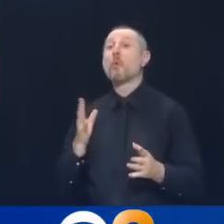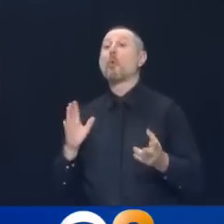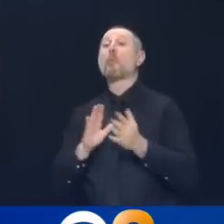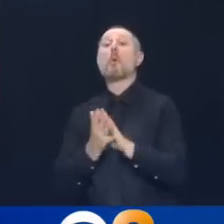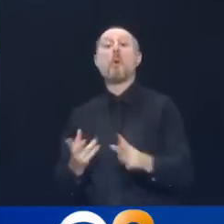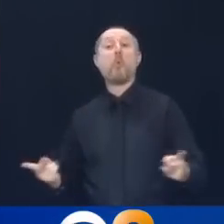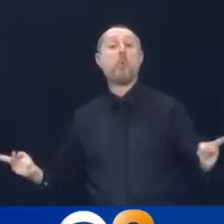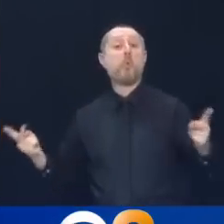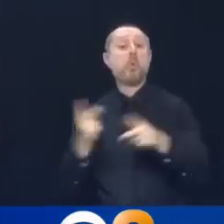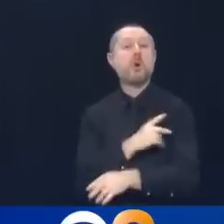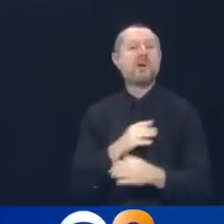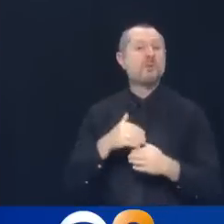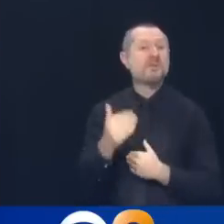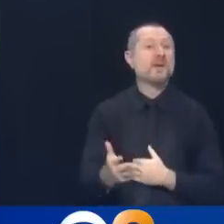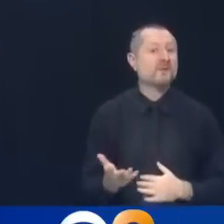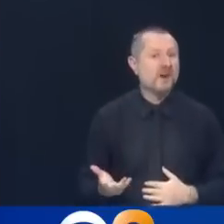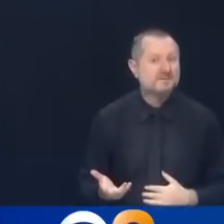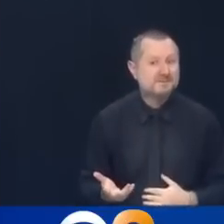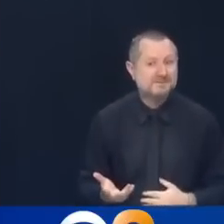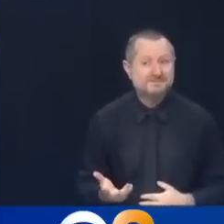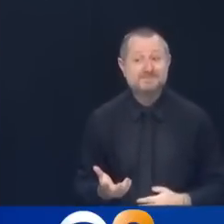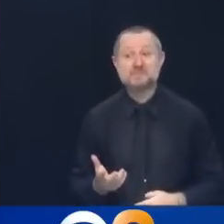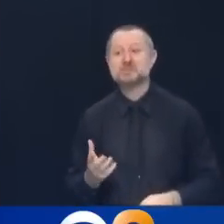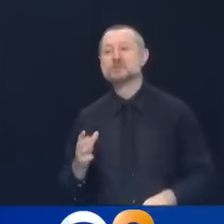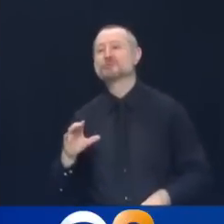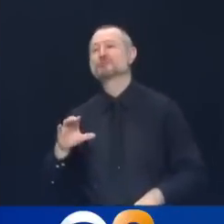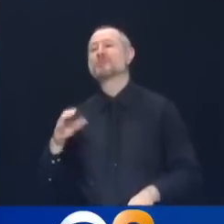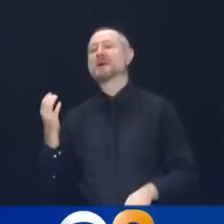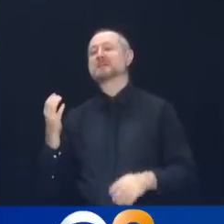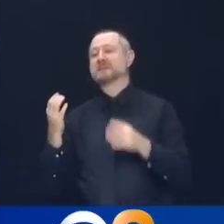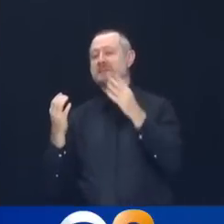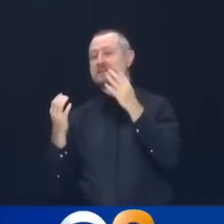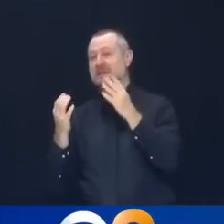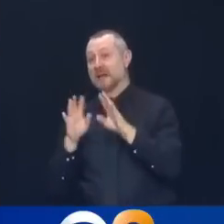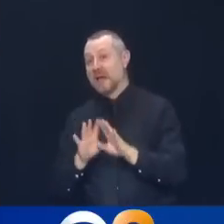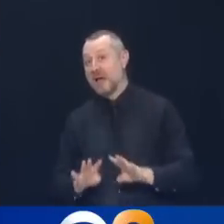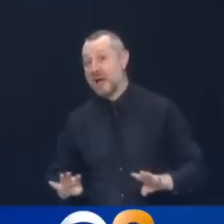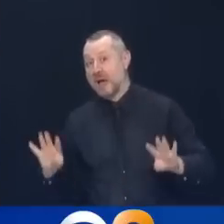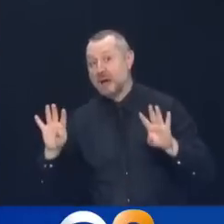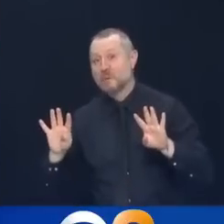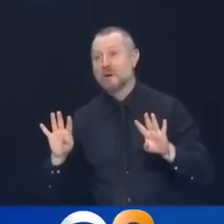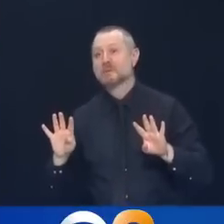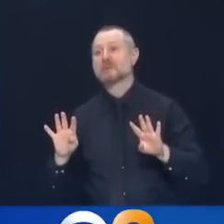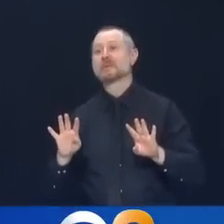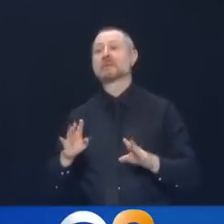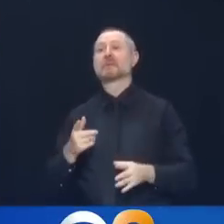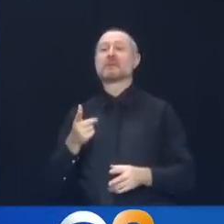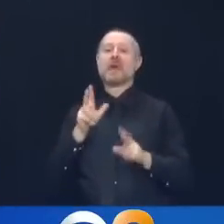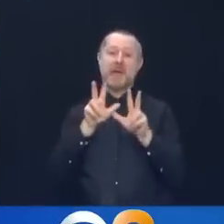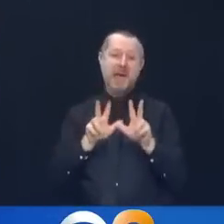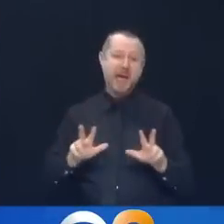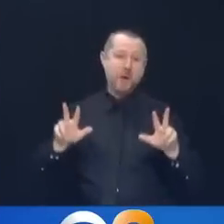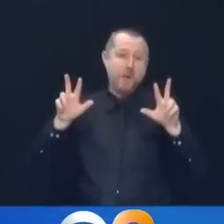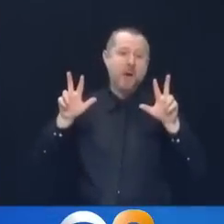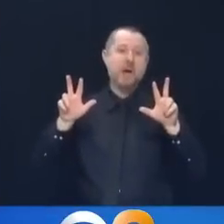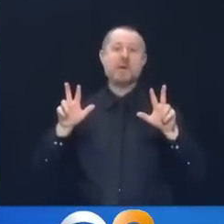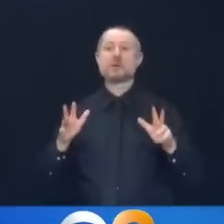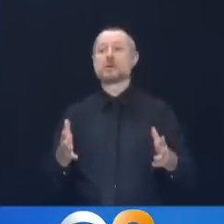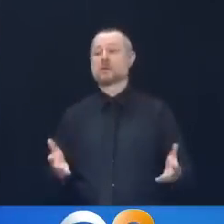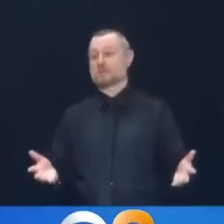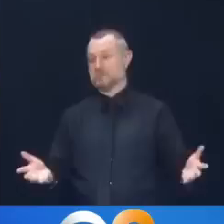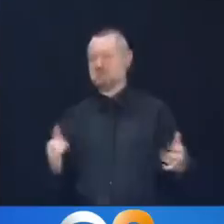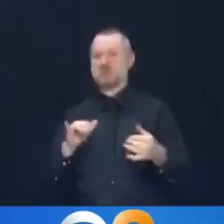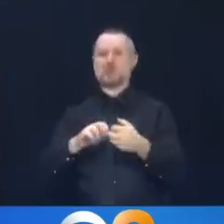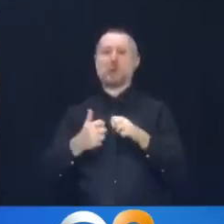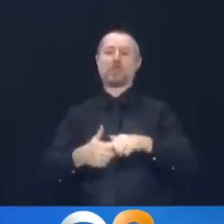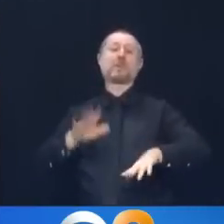next? Christmas, Hanukkah, Kwanzaa, and that's going to be the problem. Thank you,